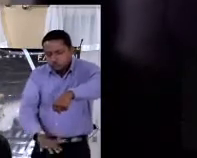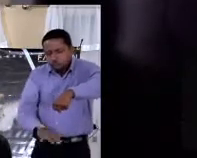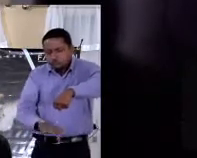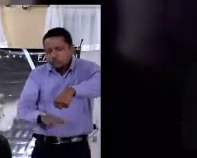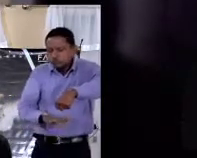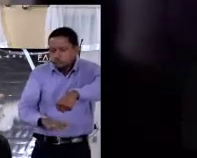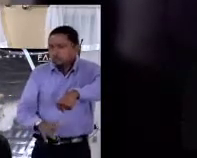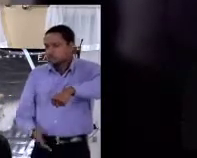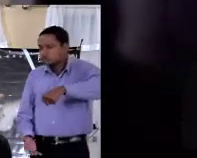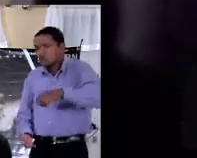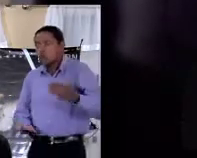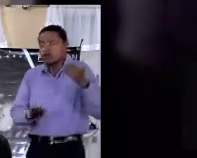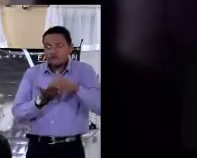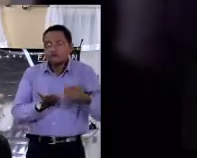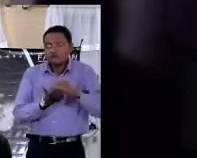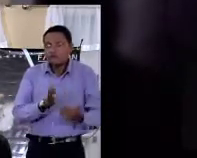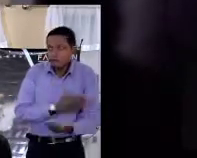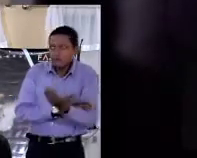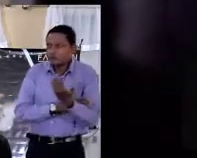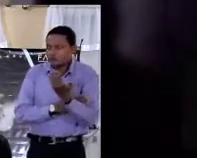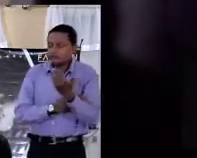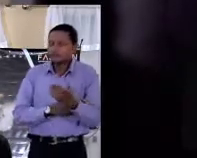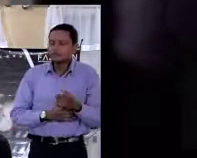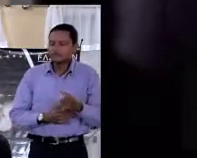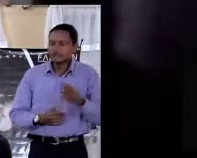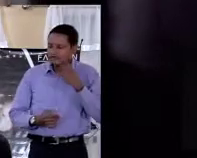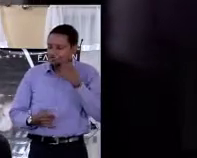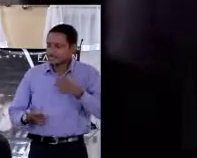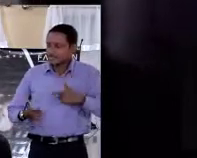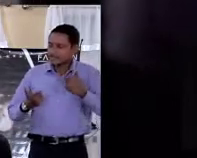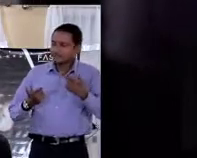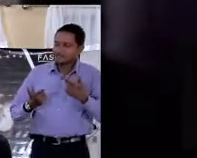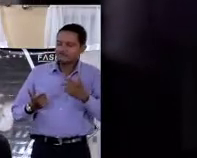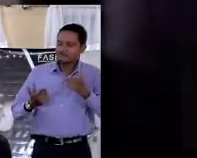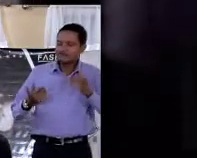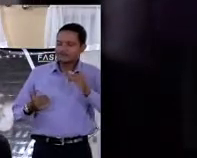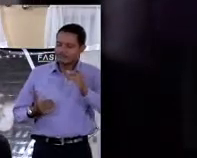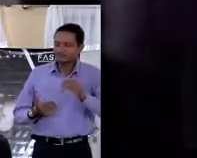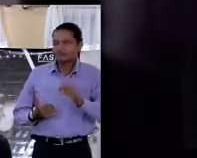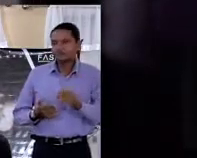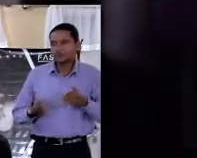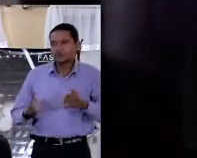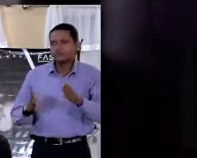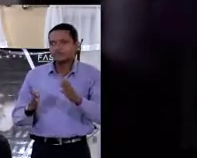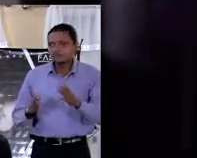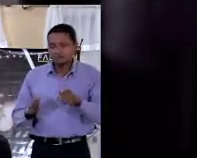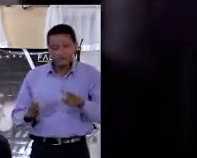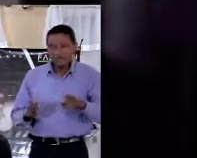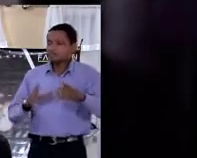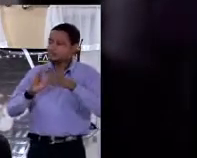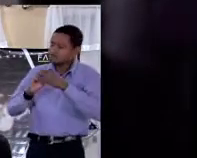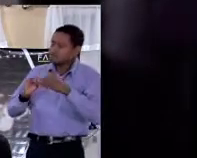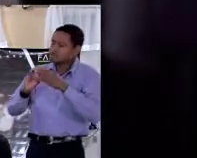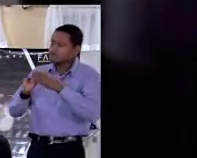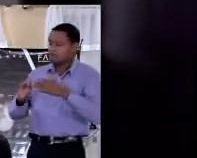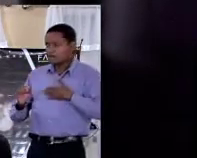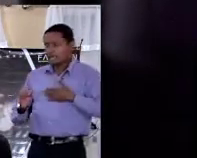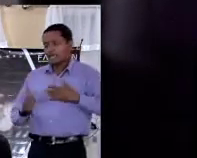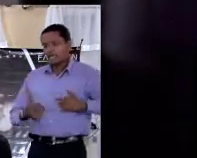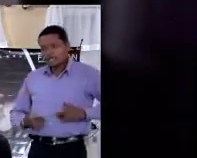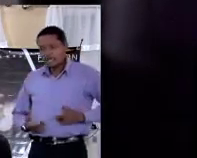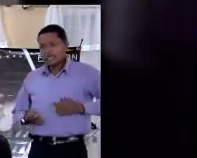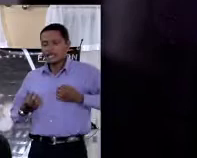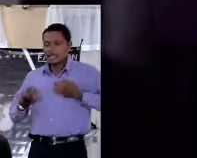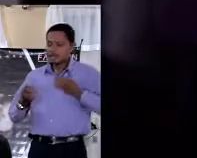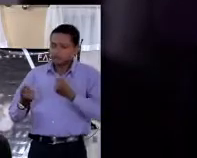They communed at the standpipe and they spoke their life stories and their anecdotes. And